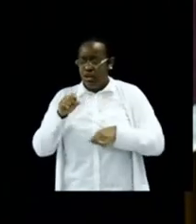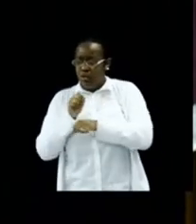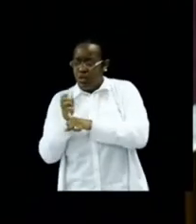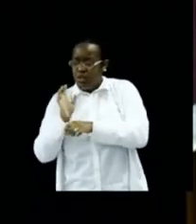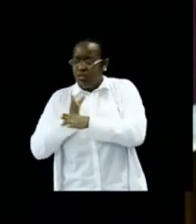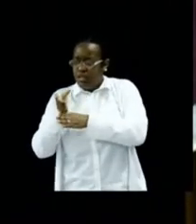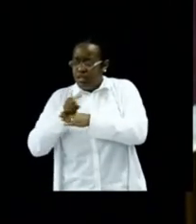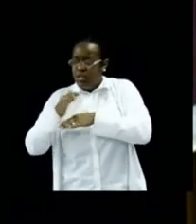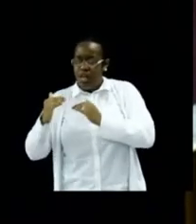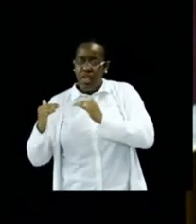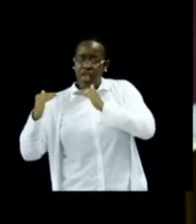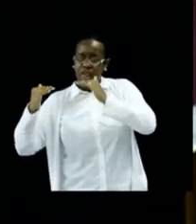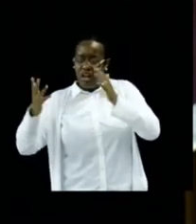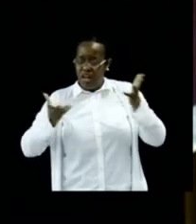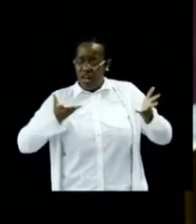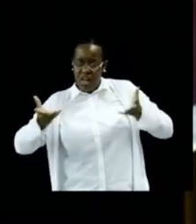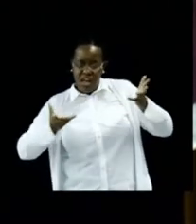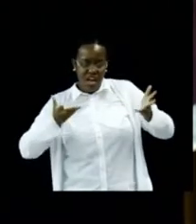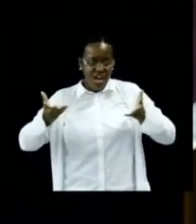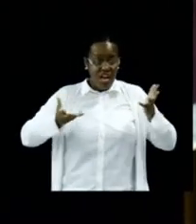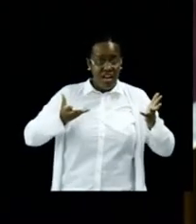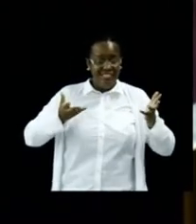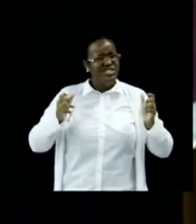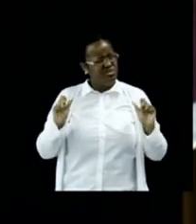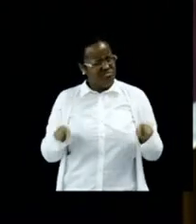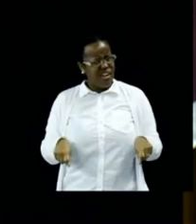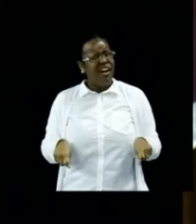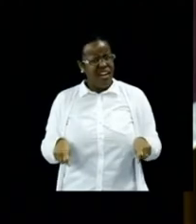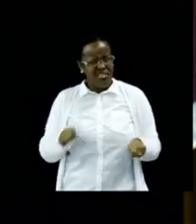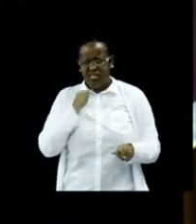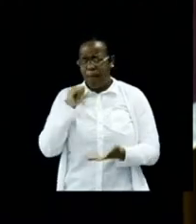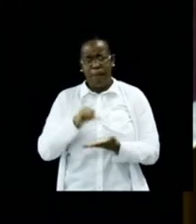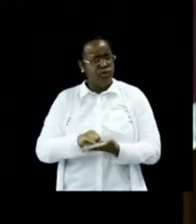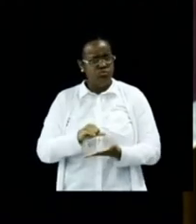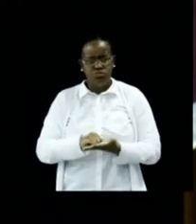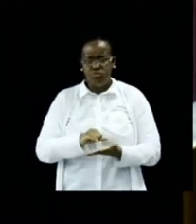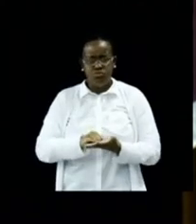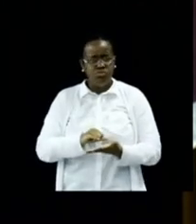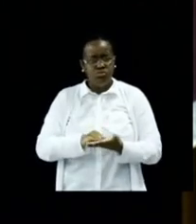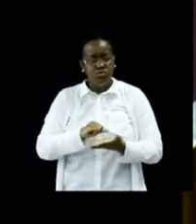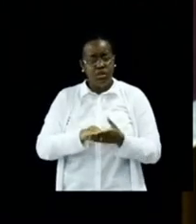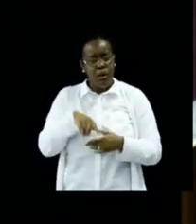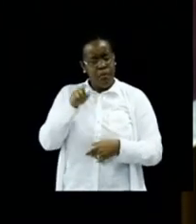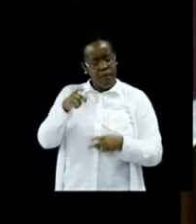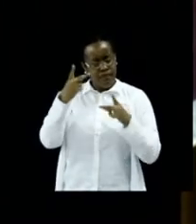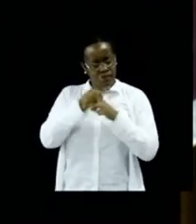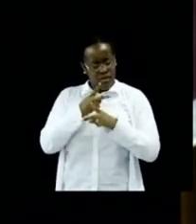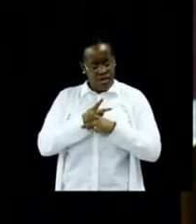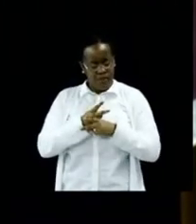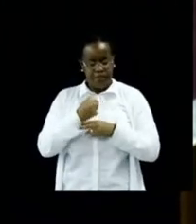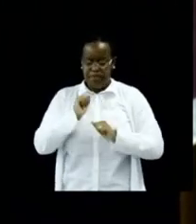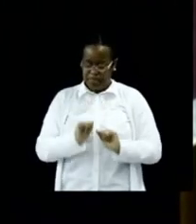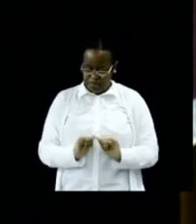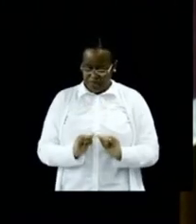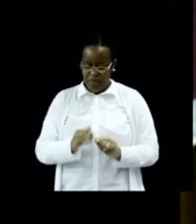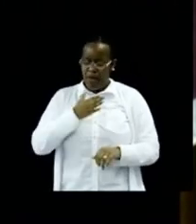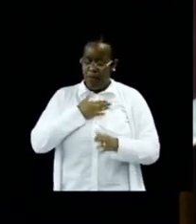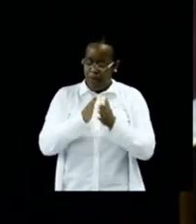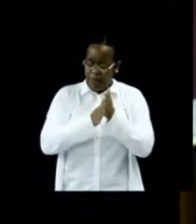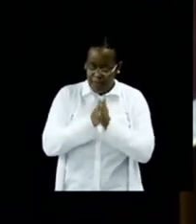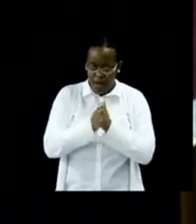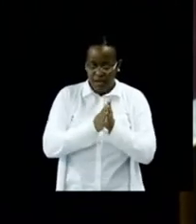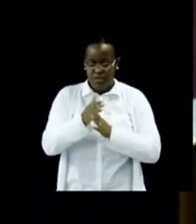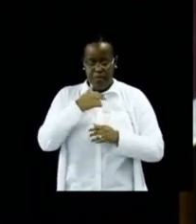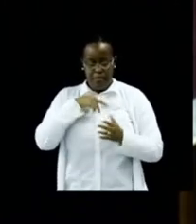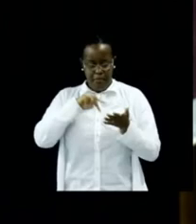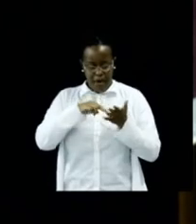your career. It can be done. You have to figure out what your passion is and what your purpose